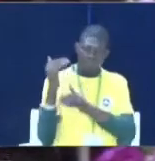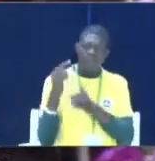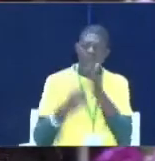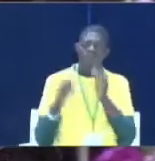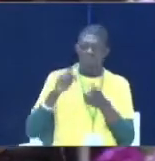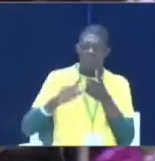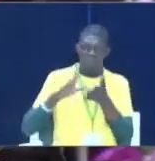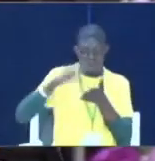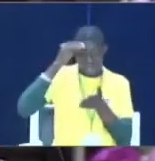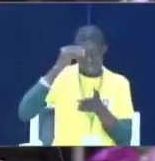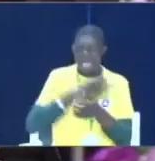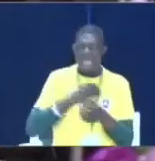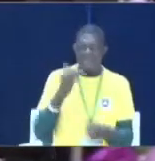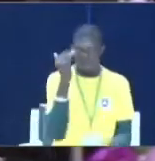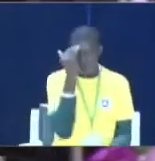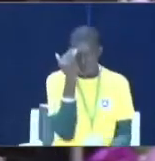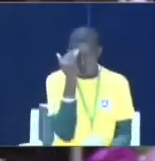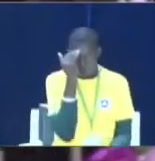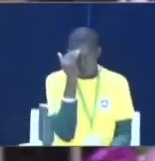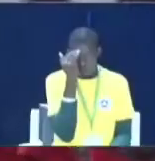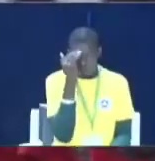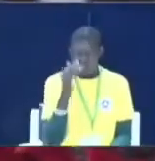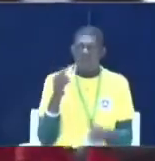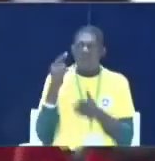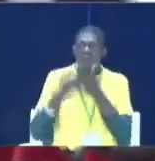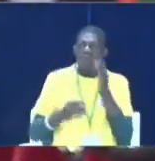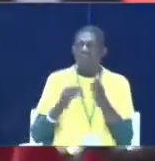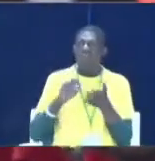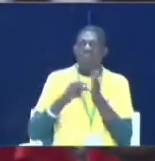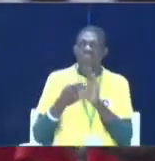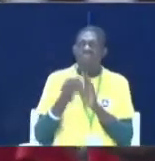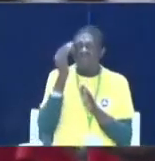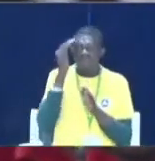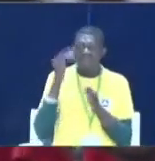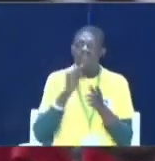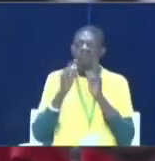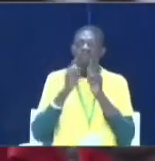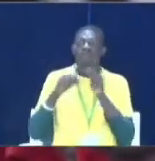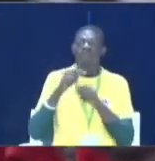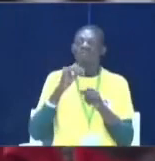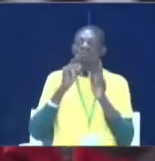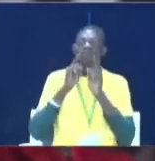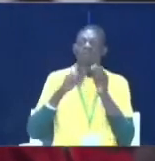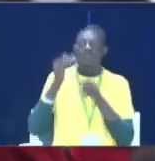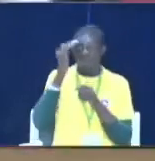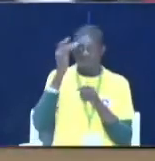know. Hallelujah. And what is the knowledge I'm talking about? I'm talking about the knowledge of God.